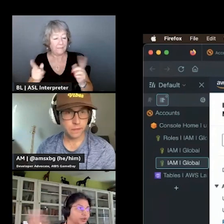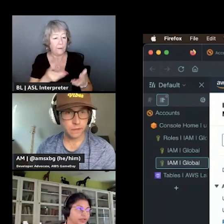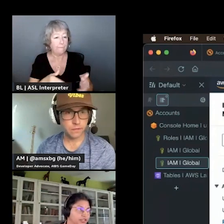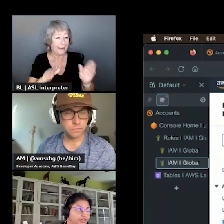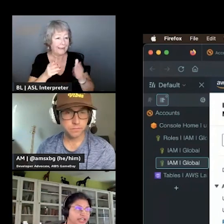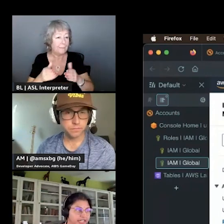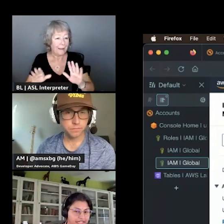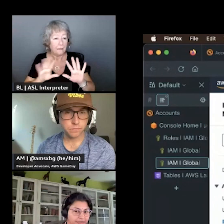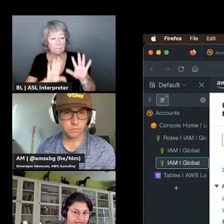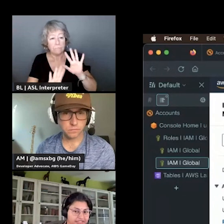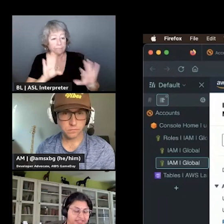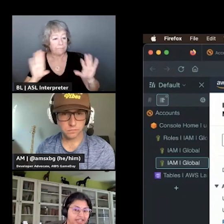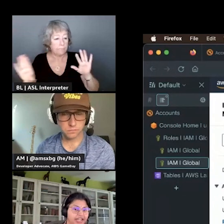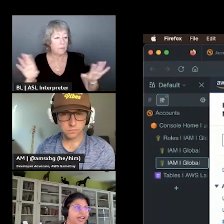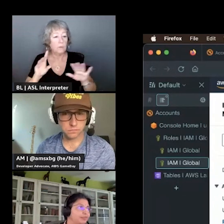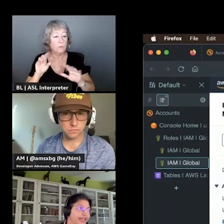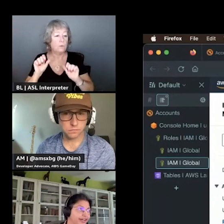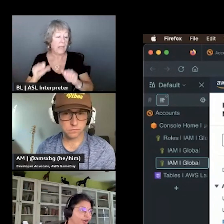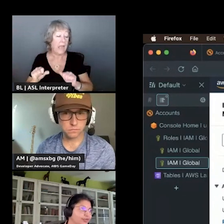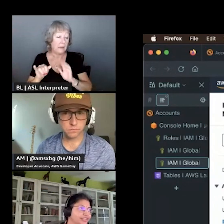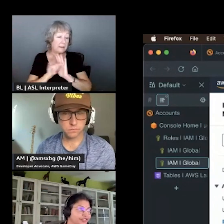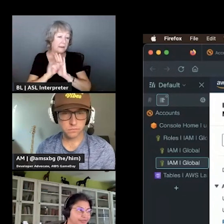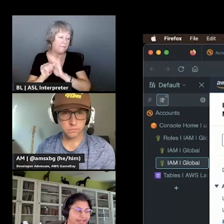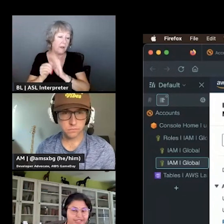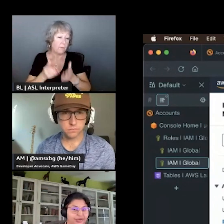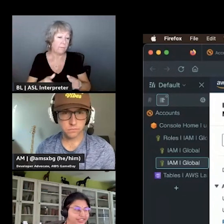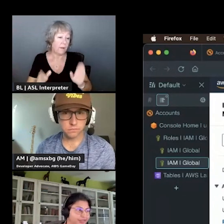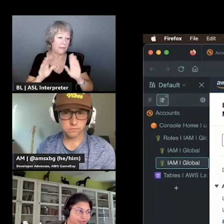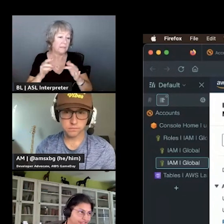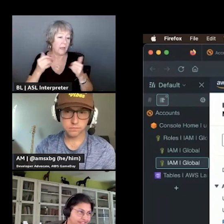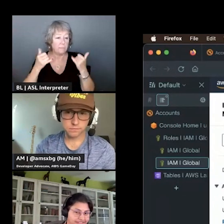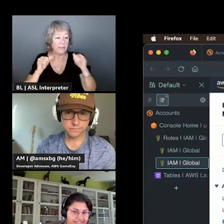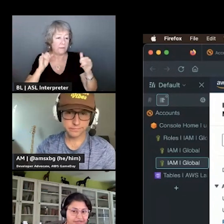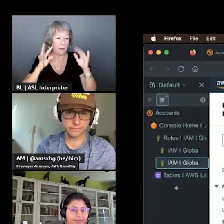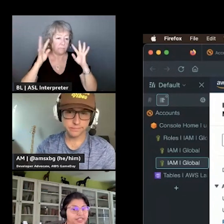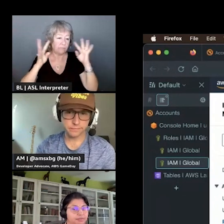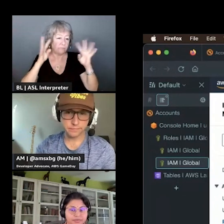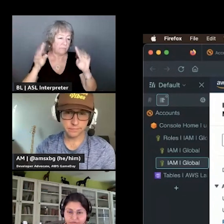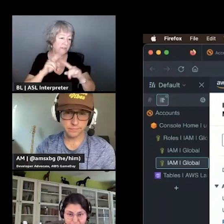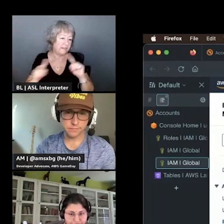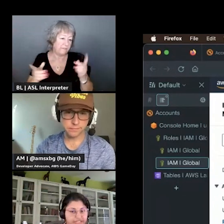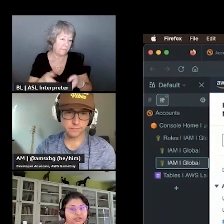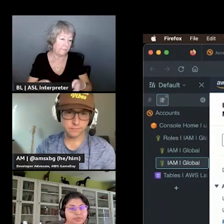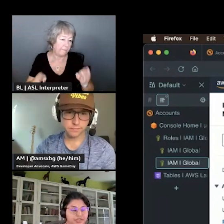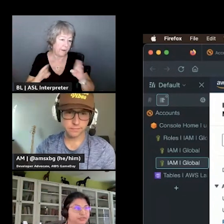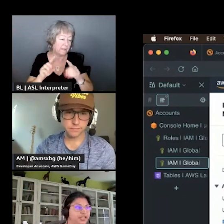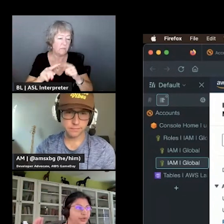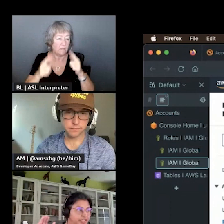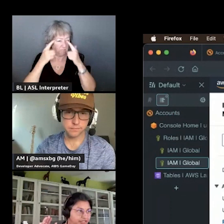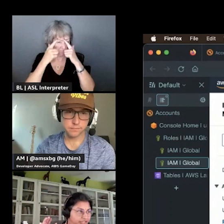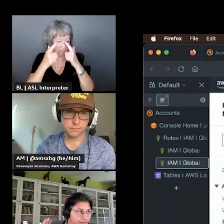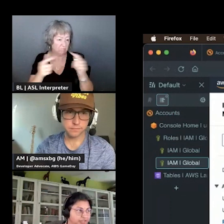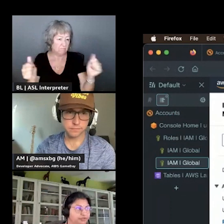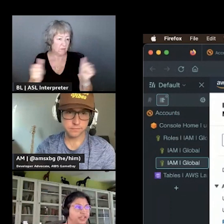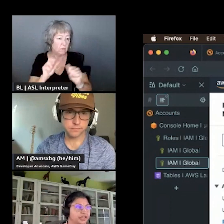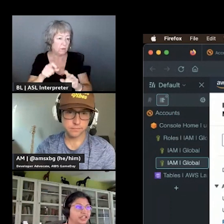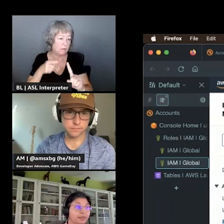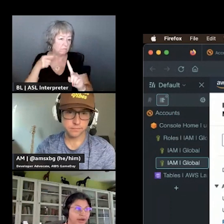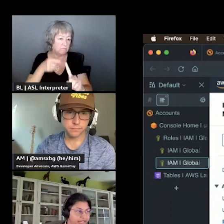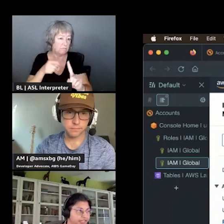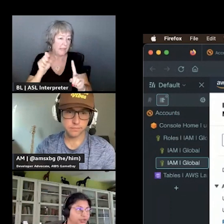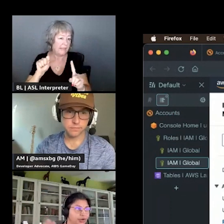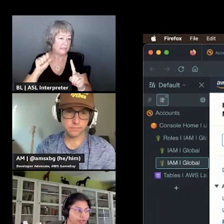specify your different data lake buckets. I'm playing around with different buckets, so I just put a star there. But feel free to specify your S3